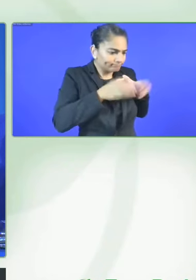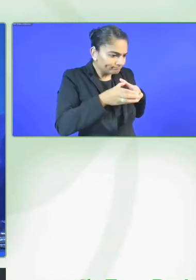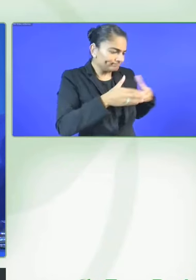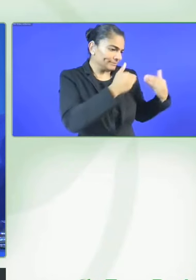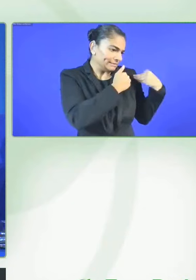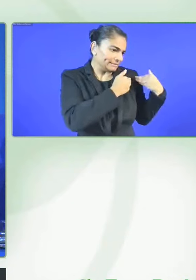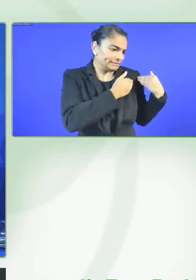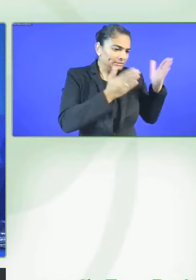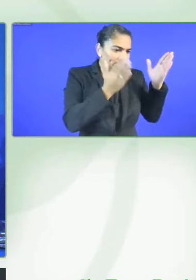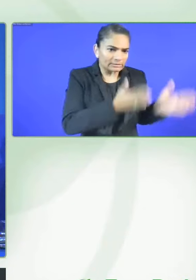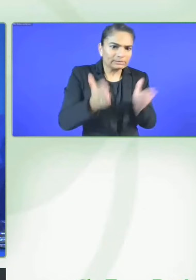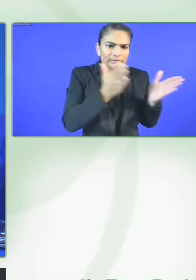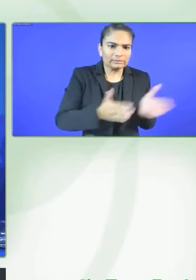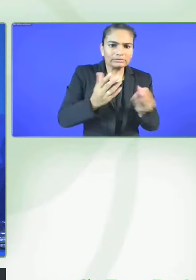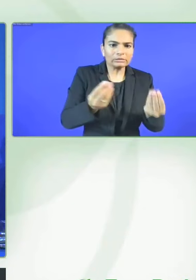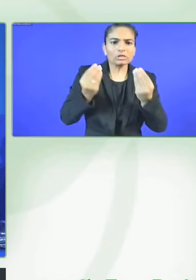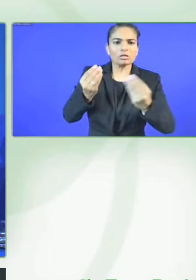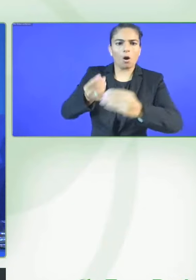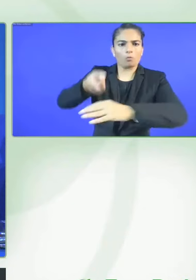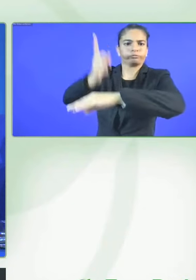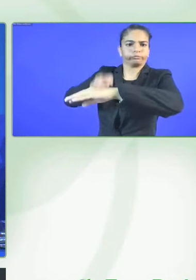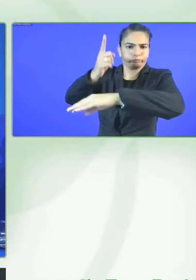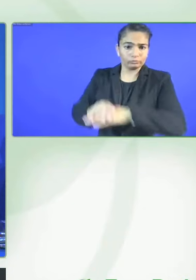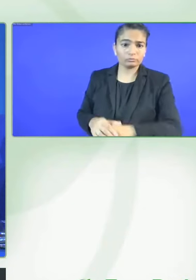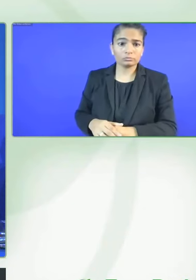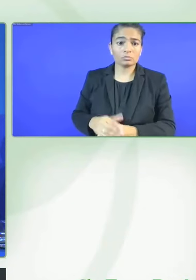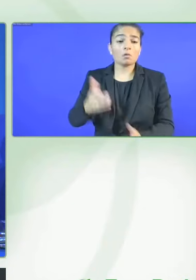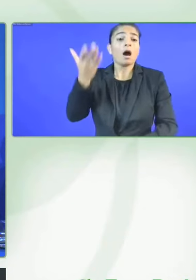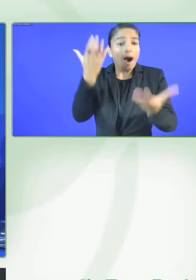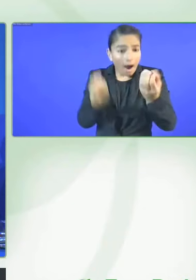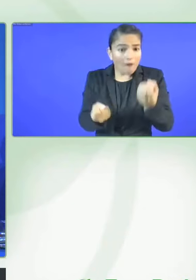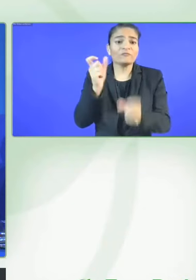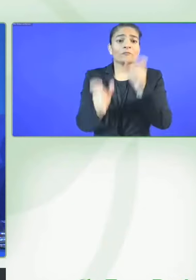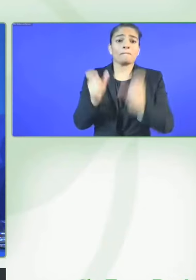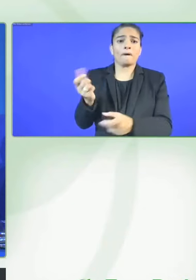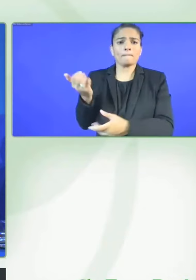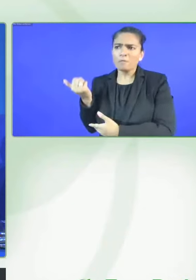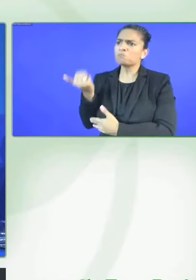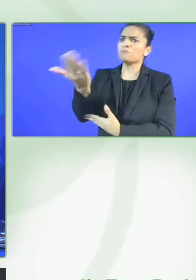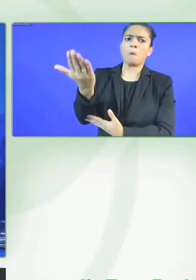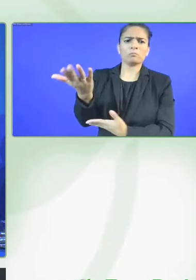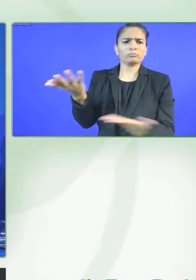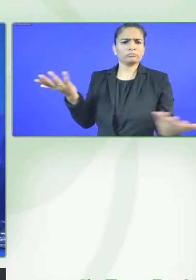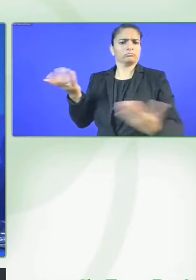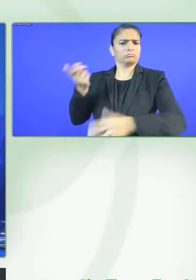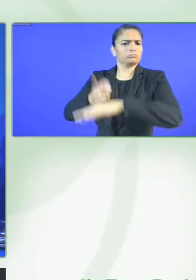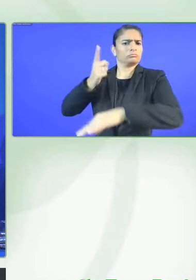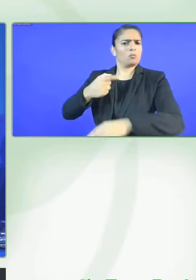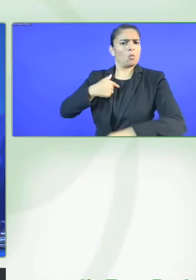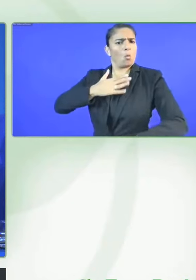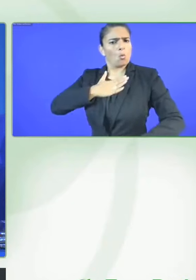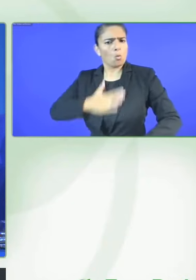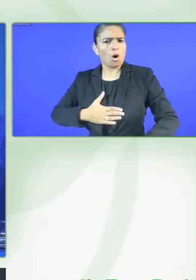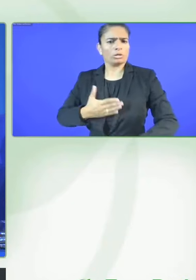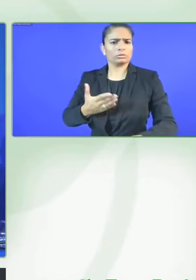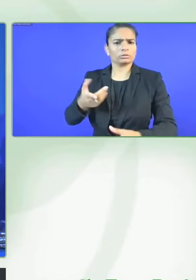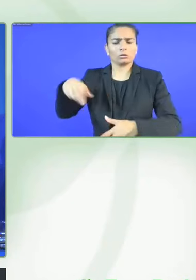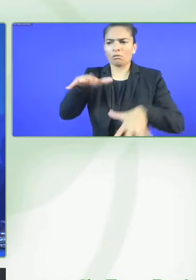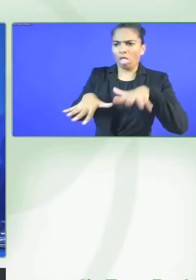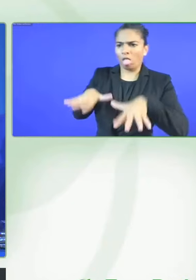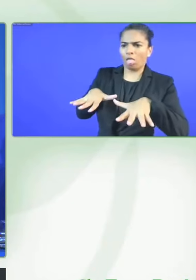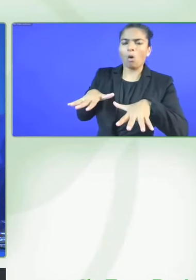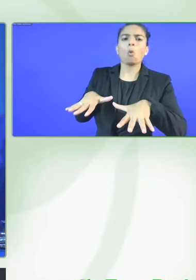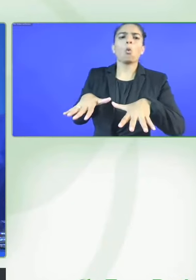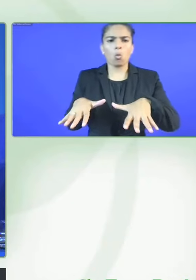regarding the inadequacy, the lack of balance between the powerful criminal measures and the violations, which